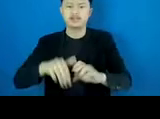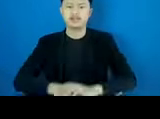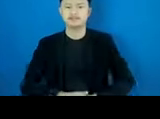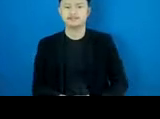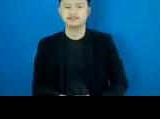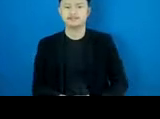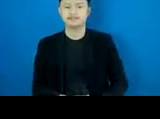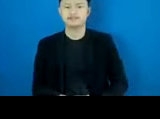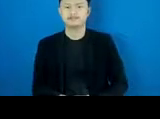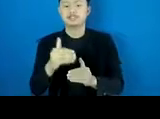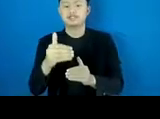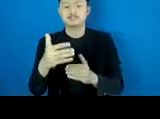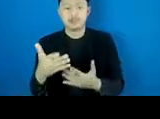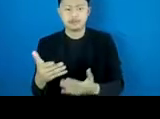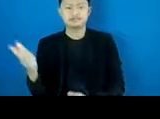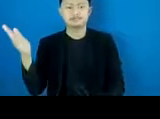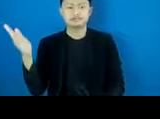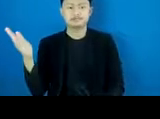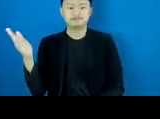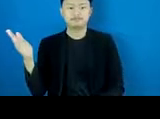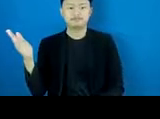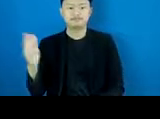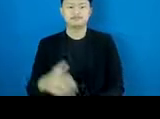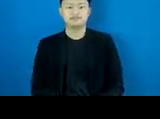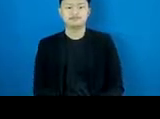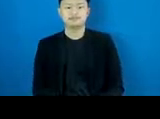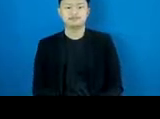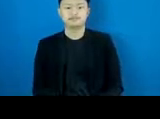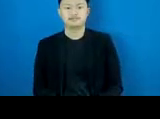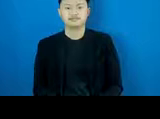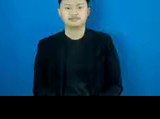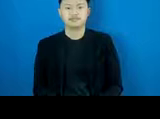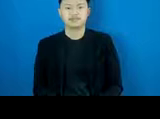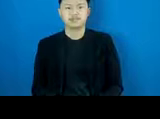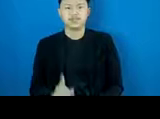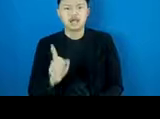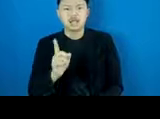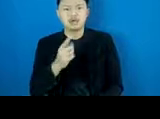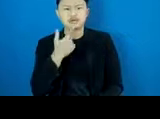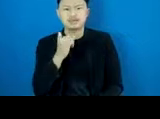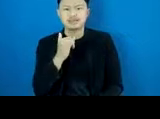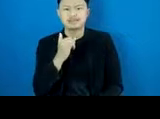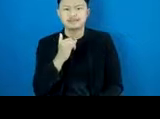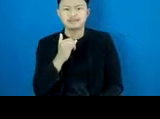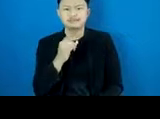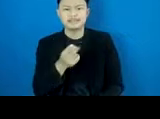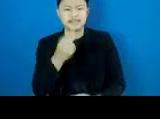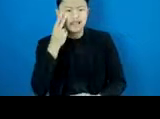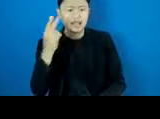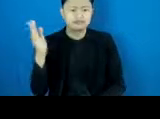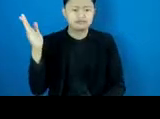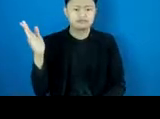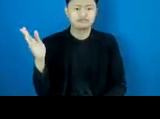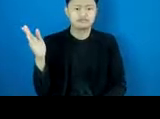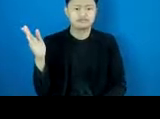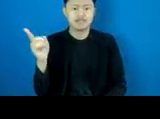then each of these can, if not paid attention to, can result in loss